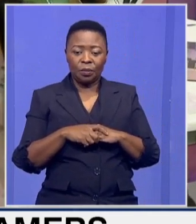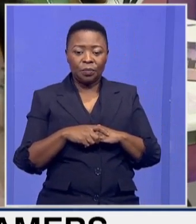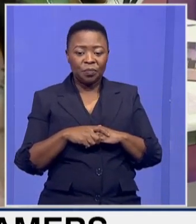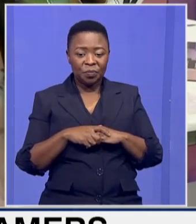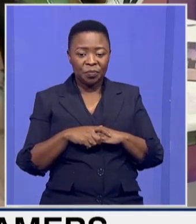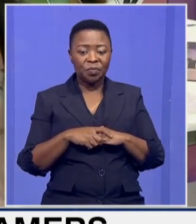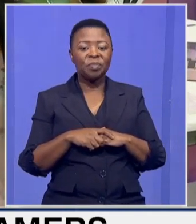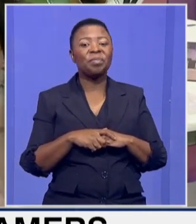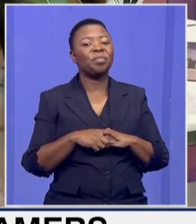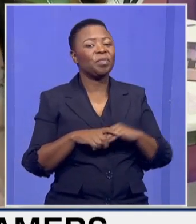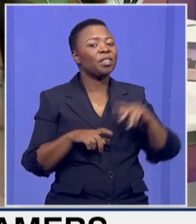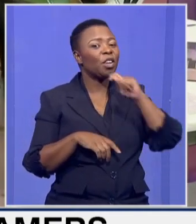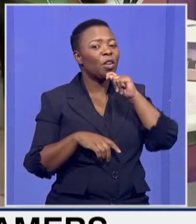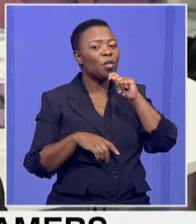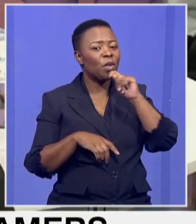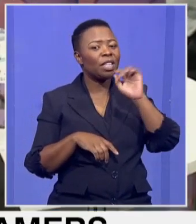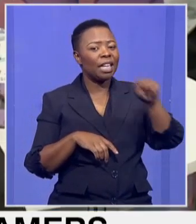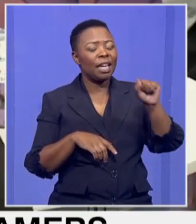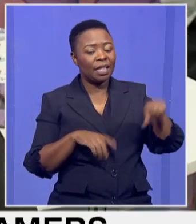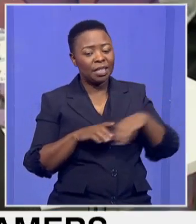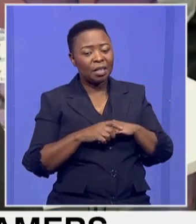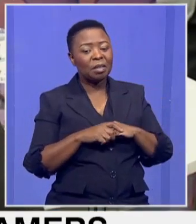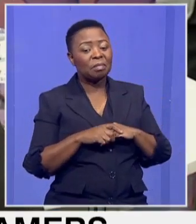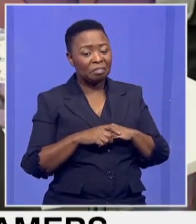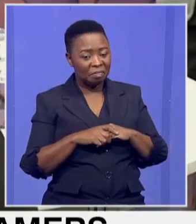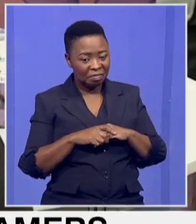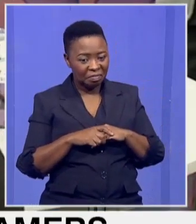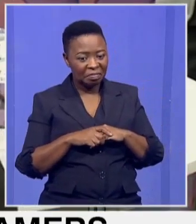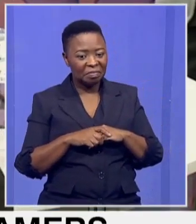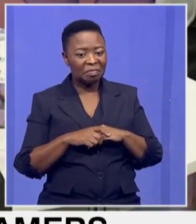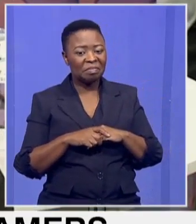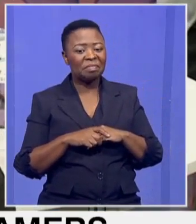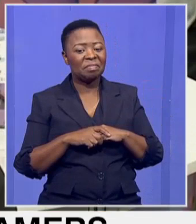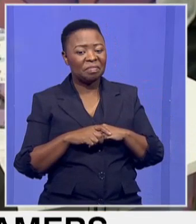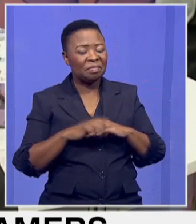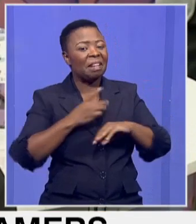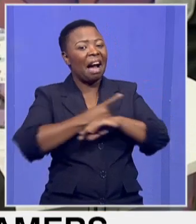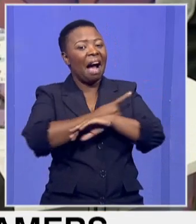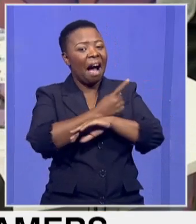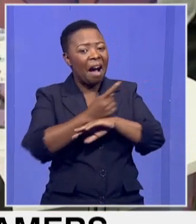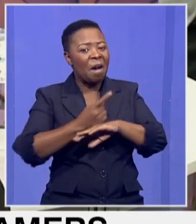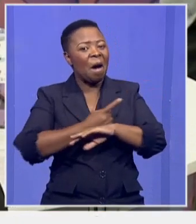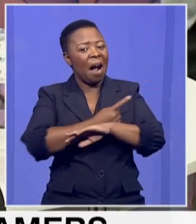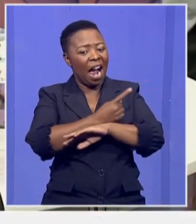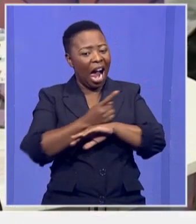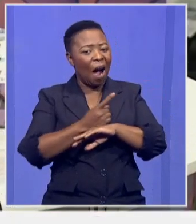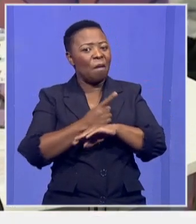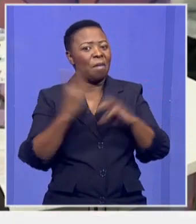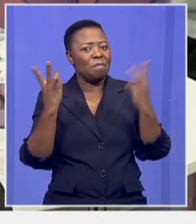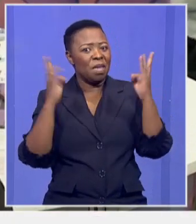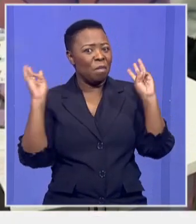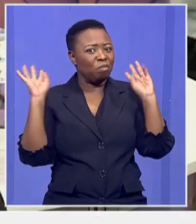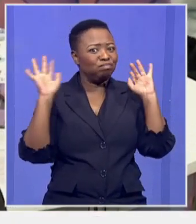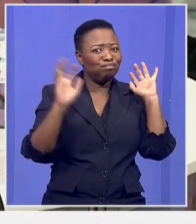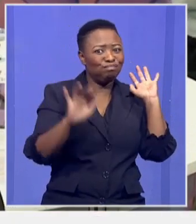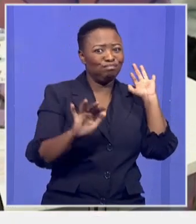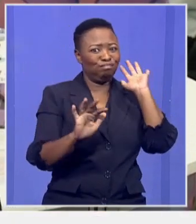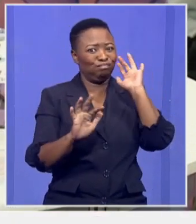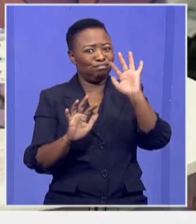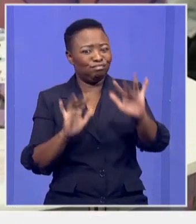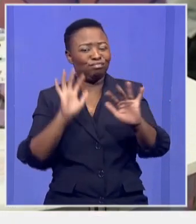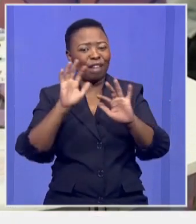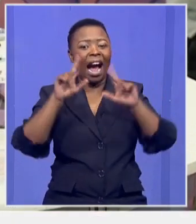Yes, good morning to you again, and I can tell you that hour by hour the crowds seem to be growing here, of course, at the Cape Town